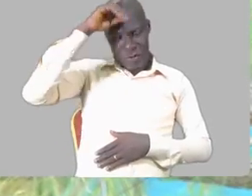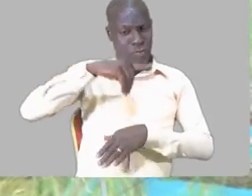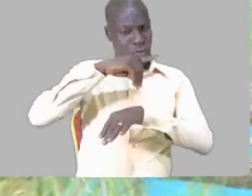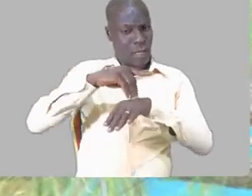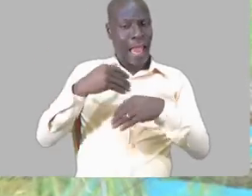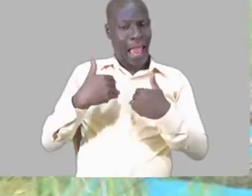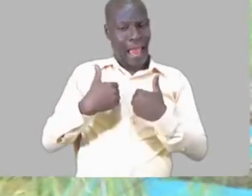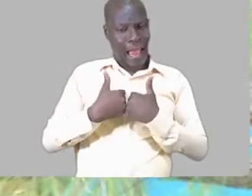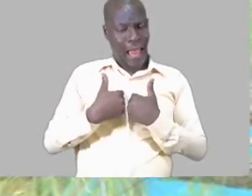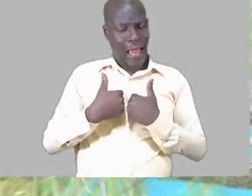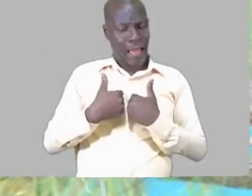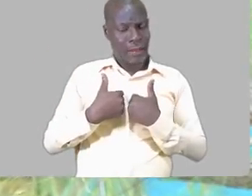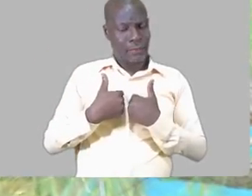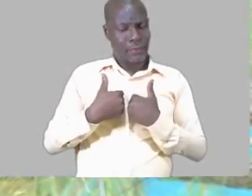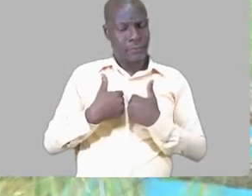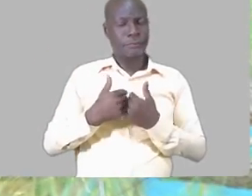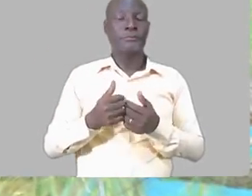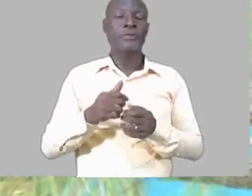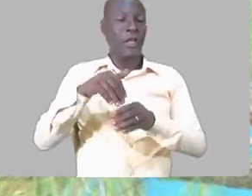war, a war, unyankopon, asimo.